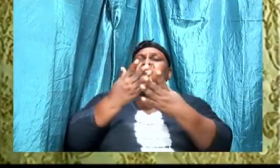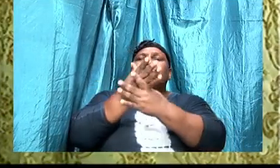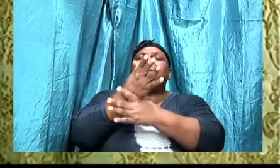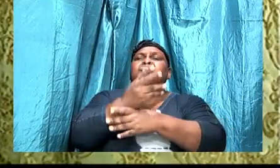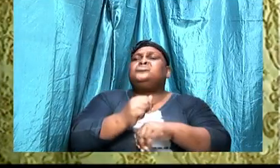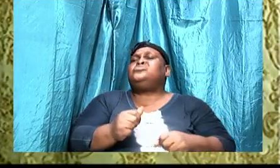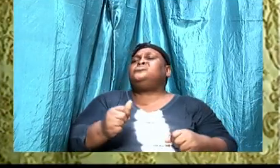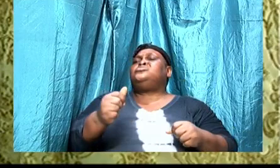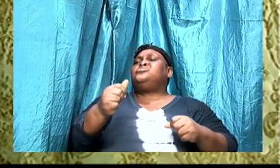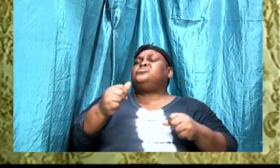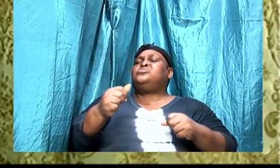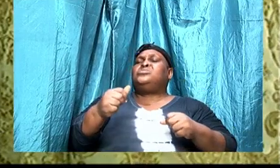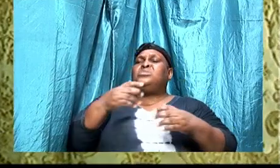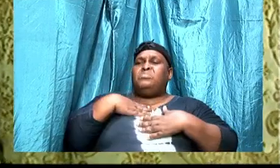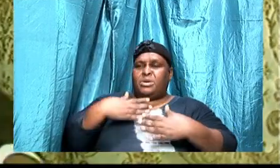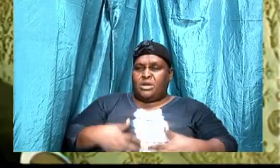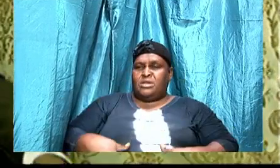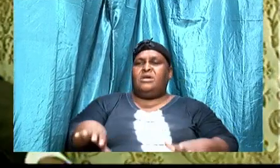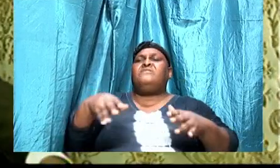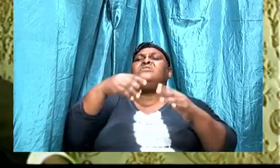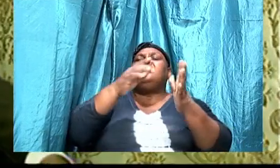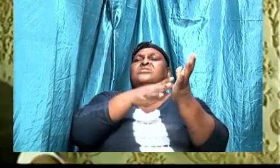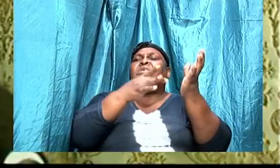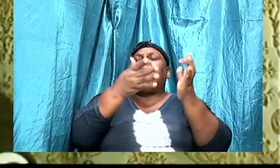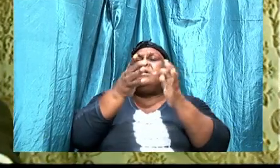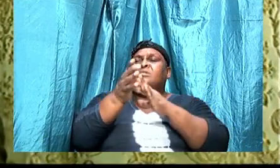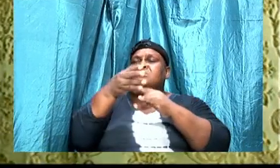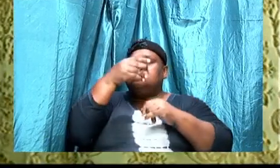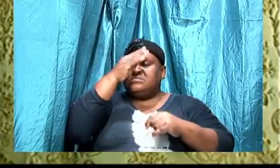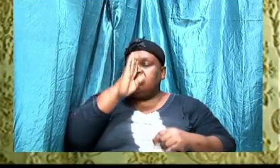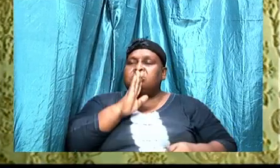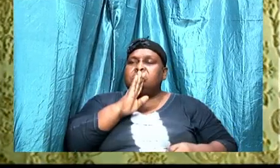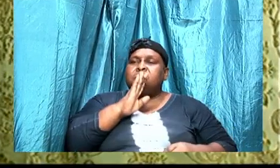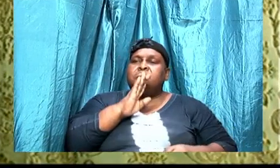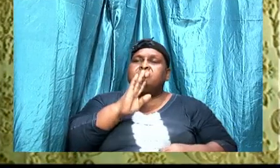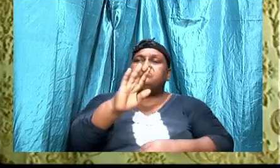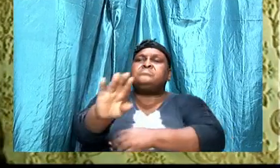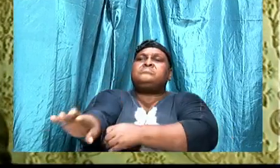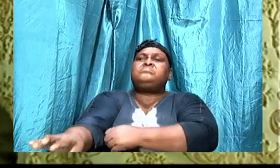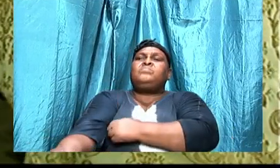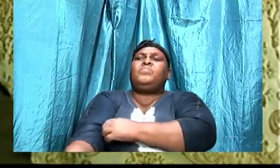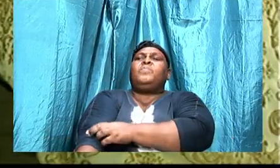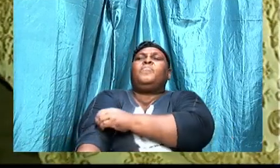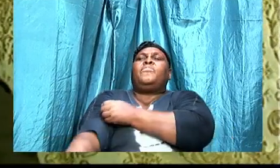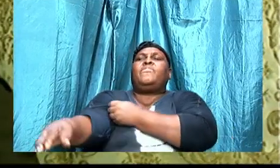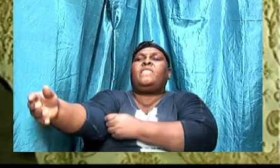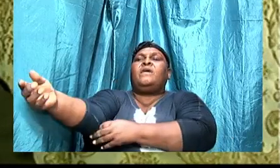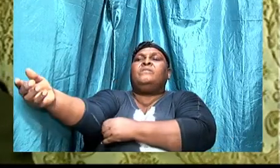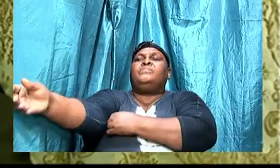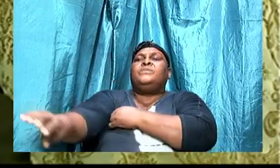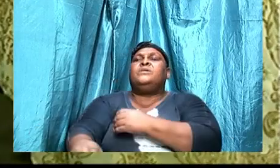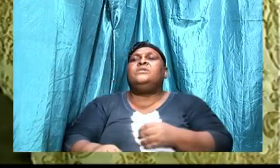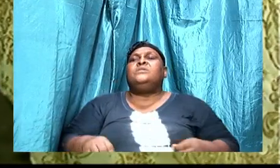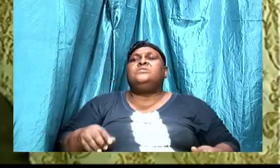Final point. The next thing is that Jesus also demonstrated the